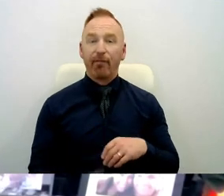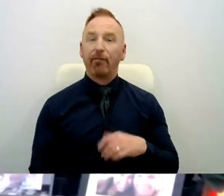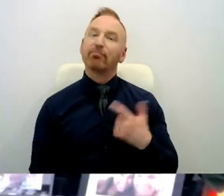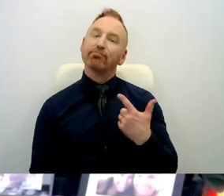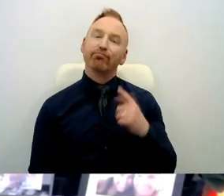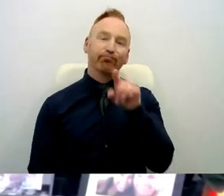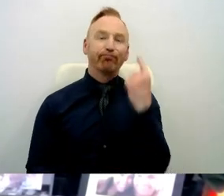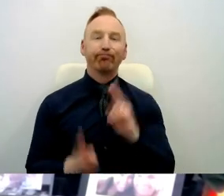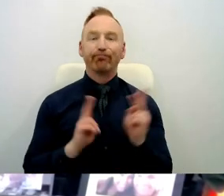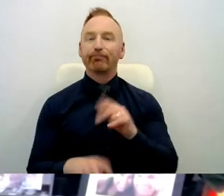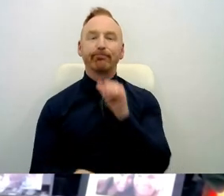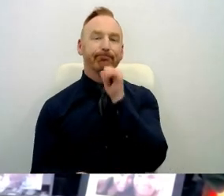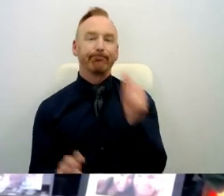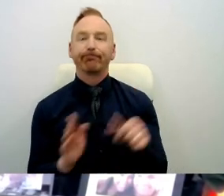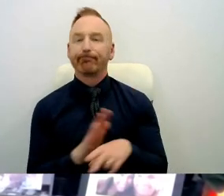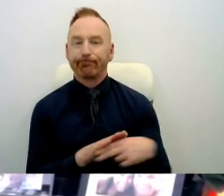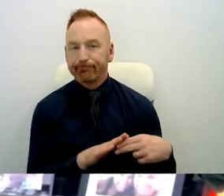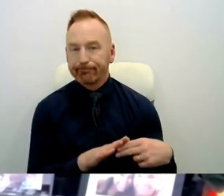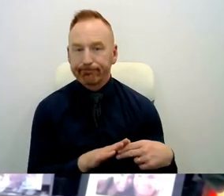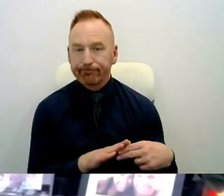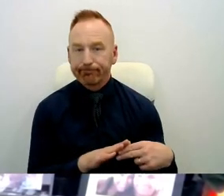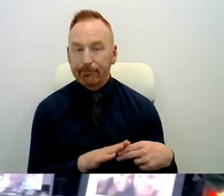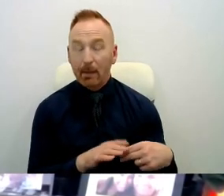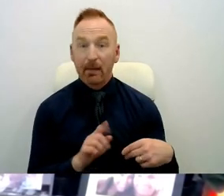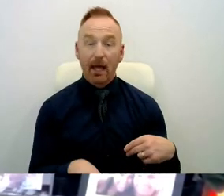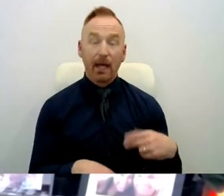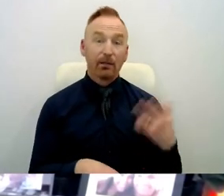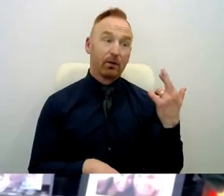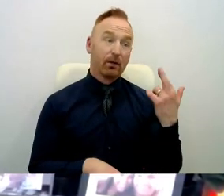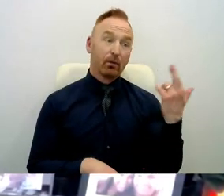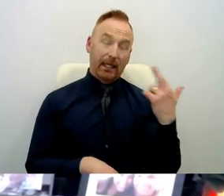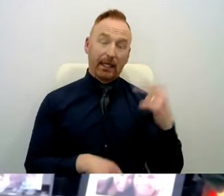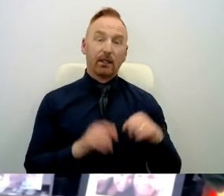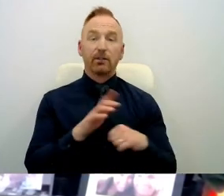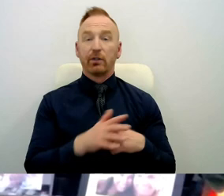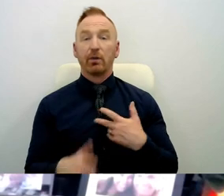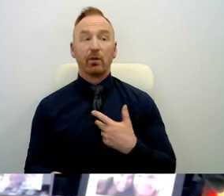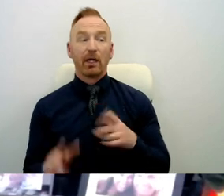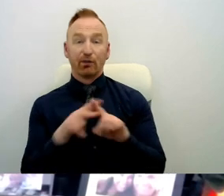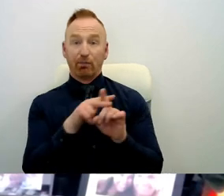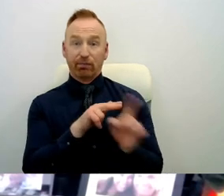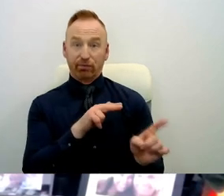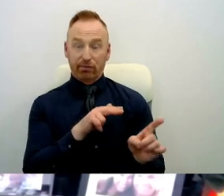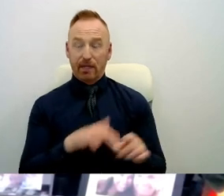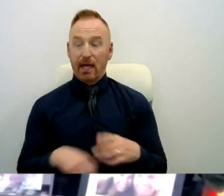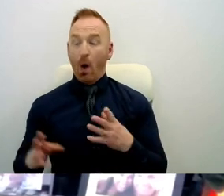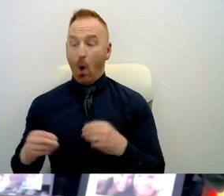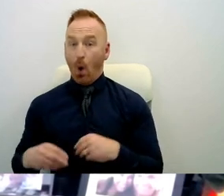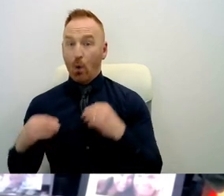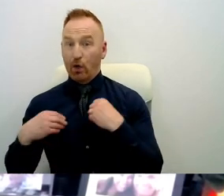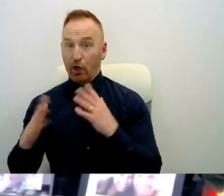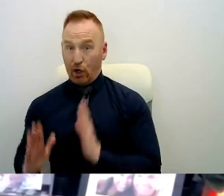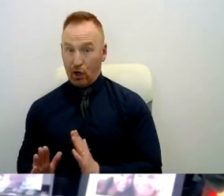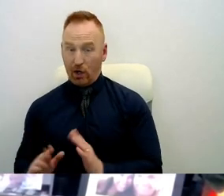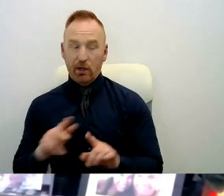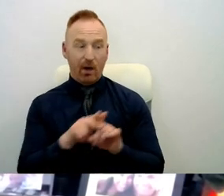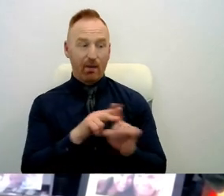is that of inherent dishonesty. And this stems in part from the belief of slaveholders that to run away from one's owner was